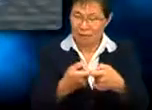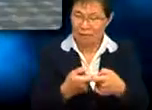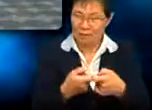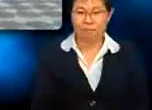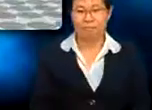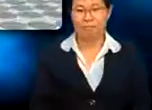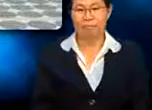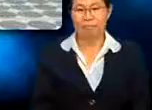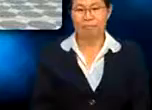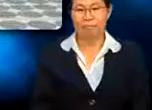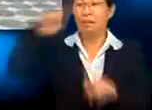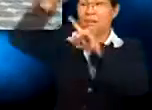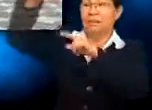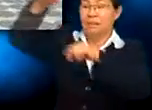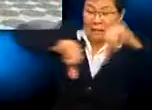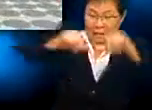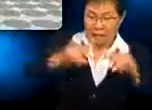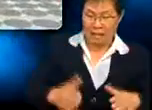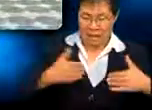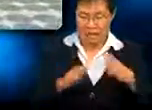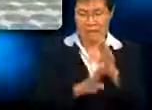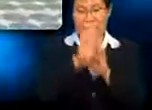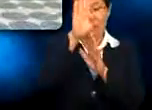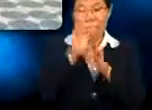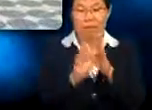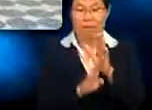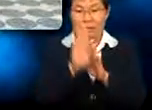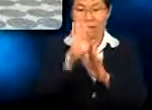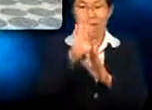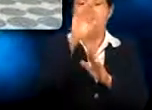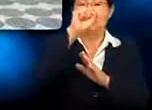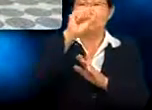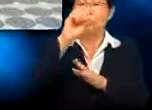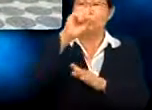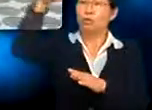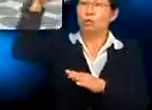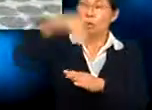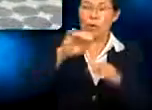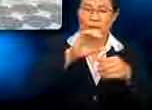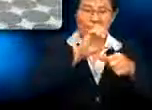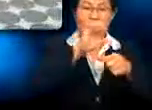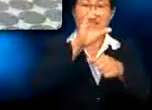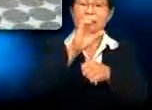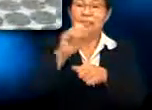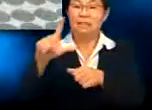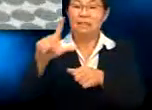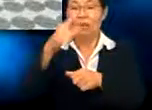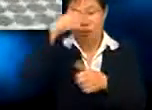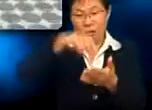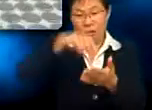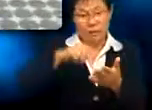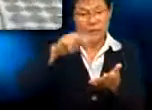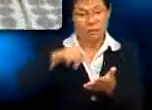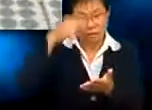electricity. Scientists have developed solar cells for this purpose. A solar cell is